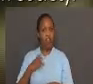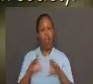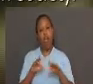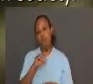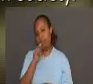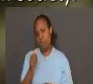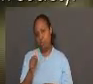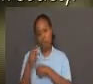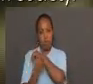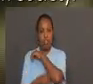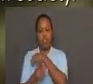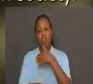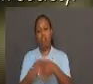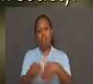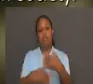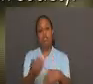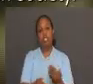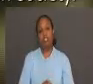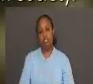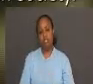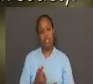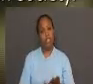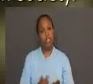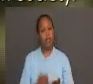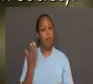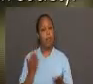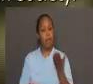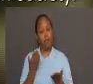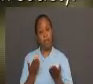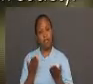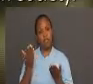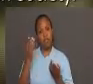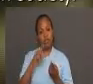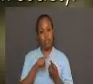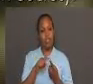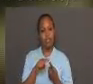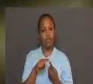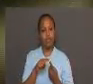political processes. This might lead to apathy.